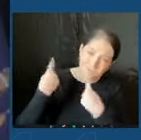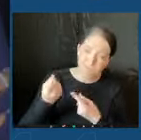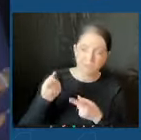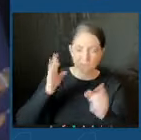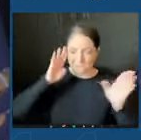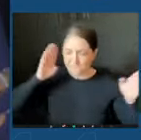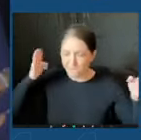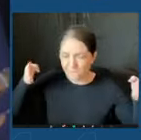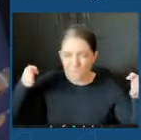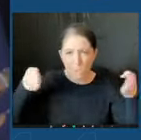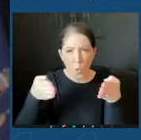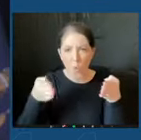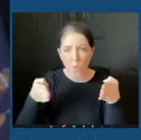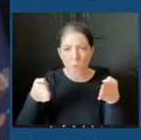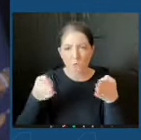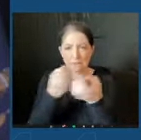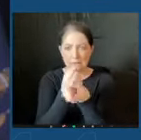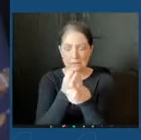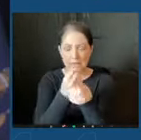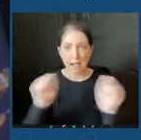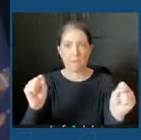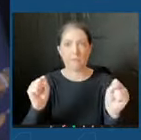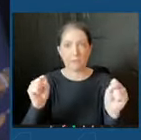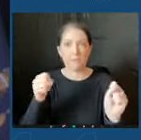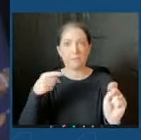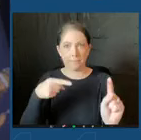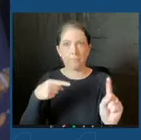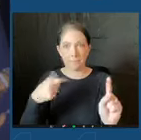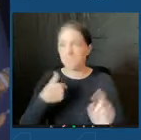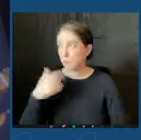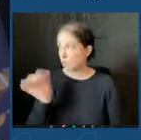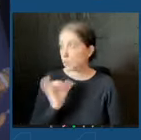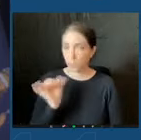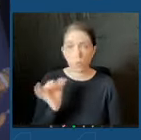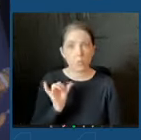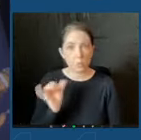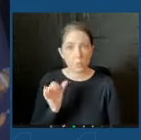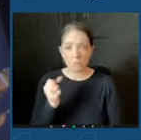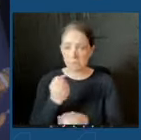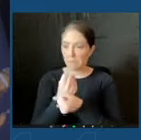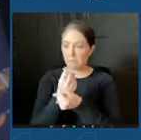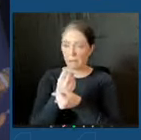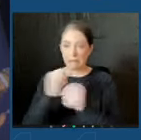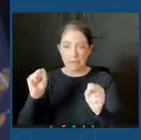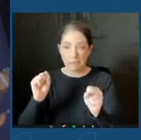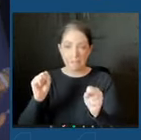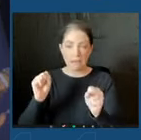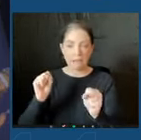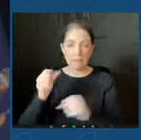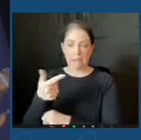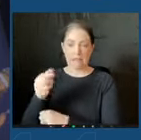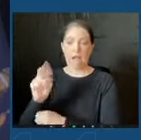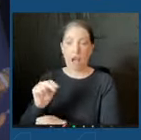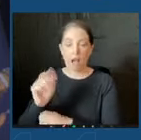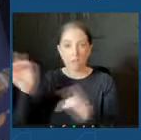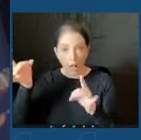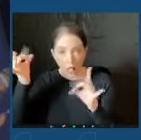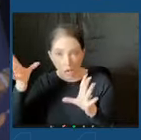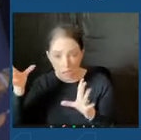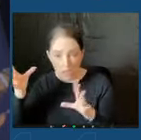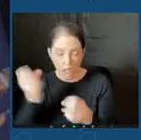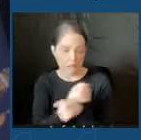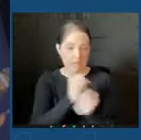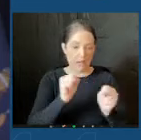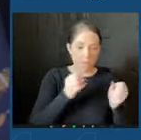focused on safety, as am I, whether it's safety from gun violence or it's safety in the streets, so when